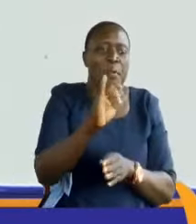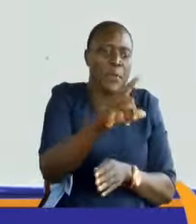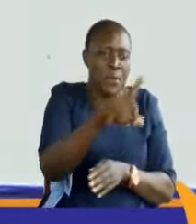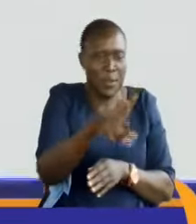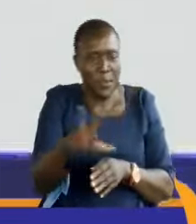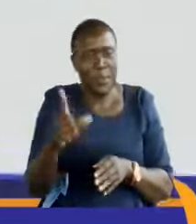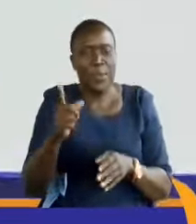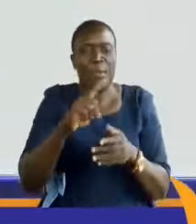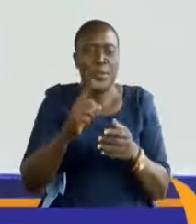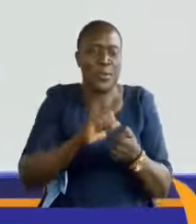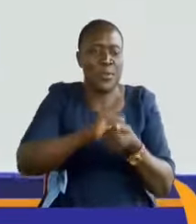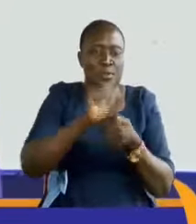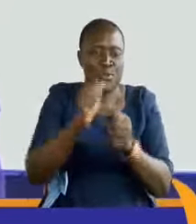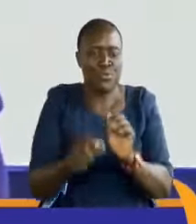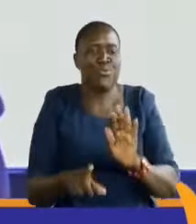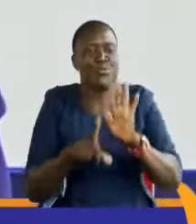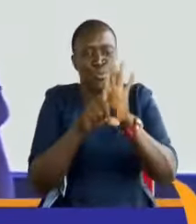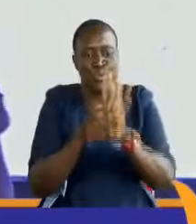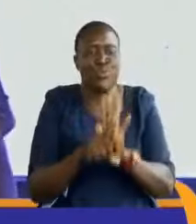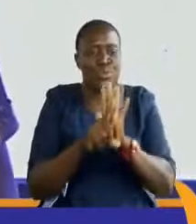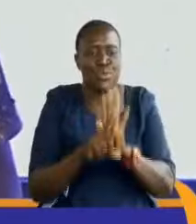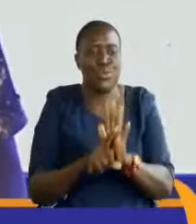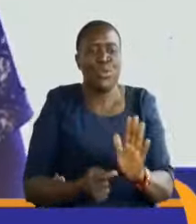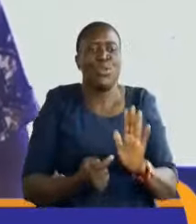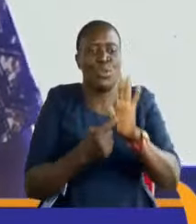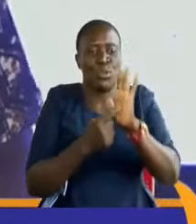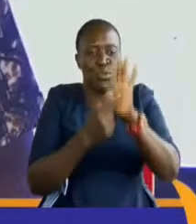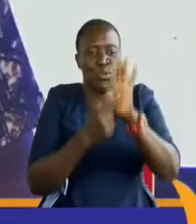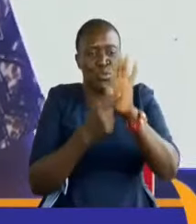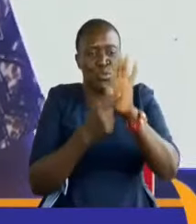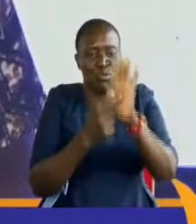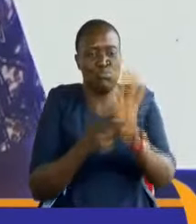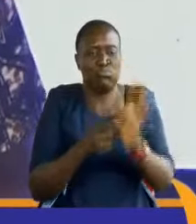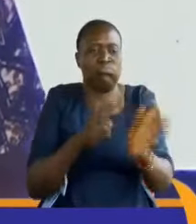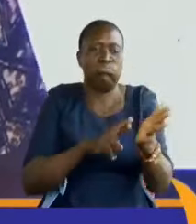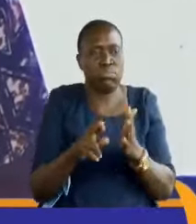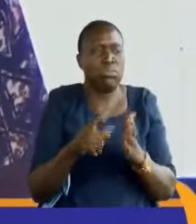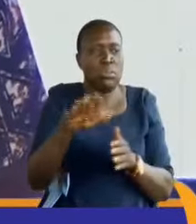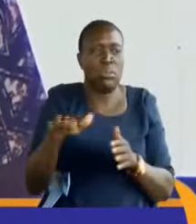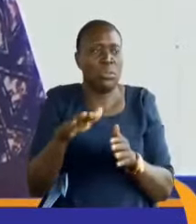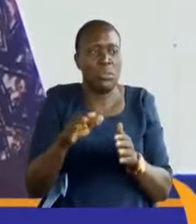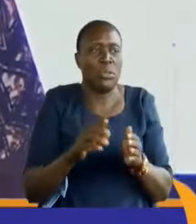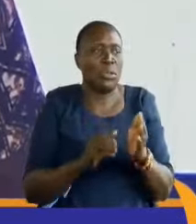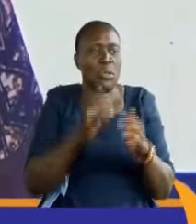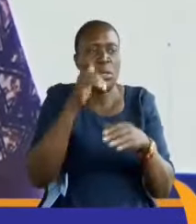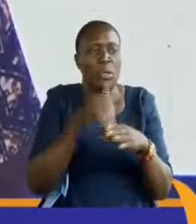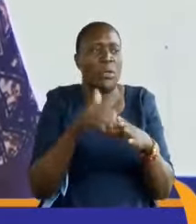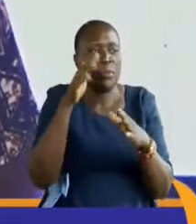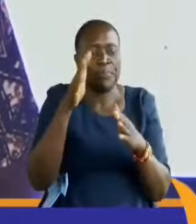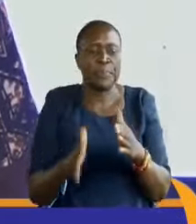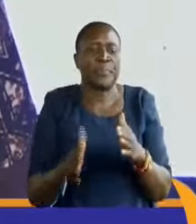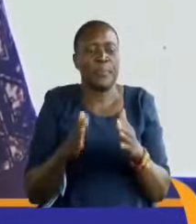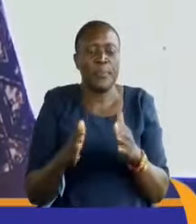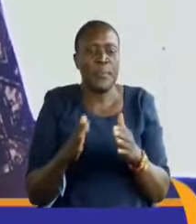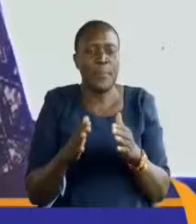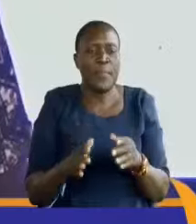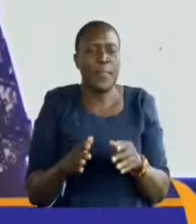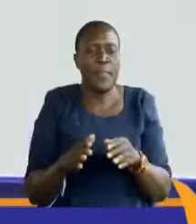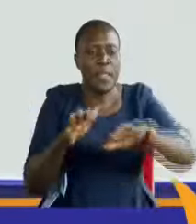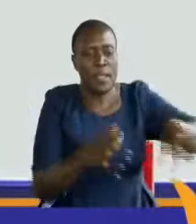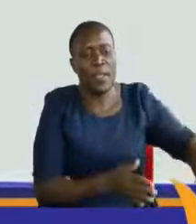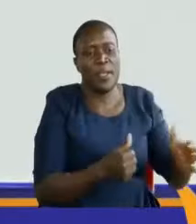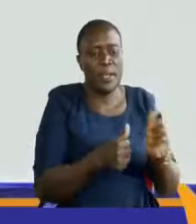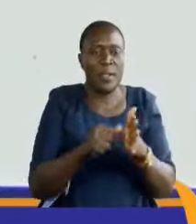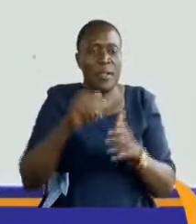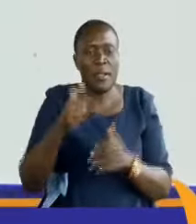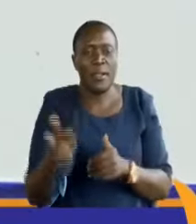is enacted into law, it can provide certain assurances for local investors. Your Excellency, another problem that we